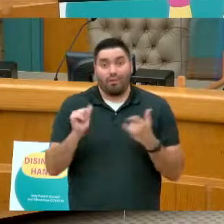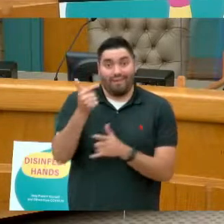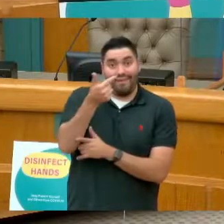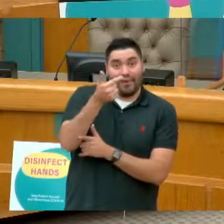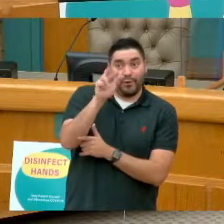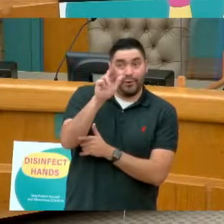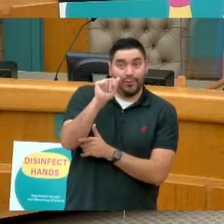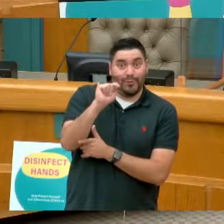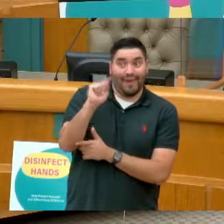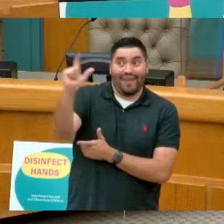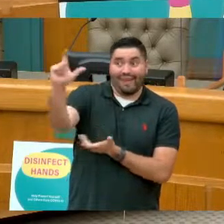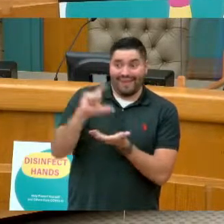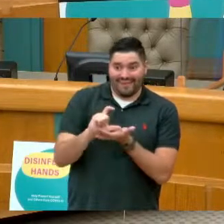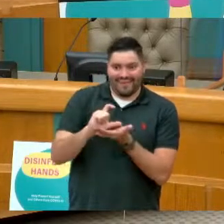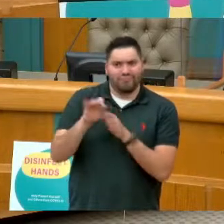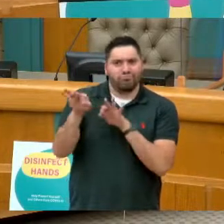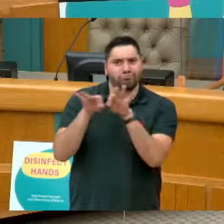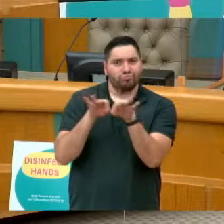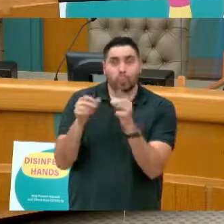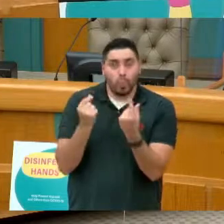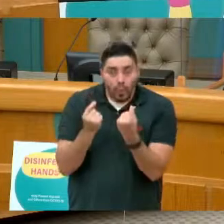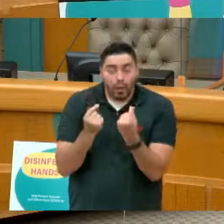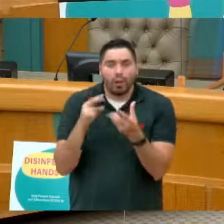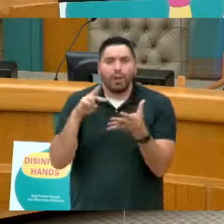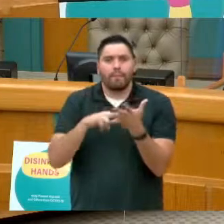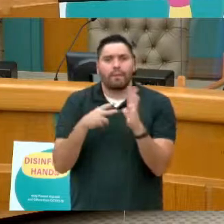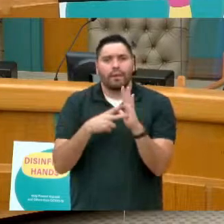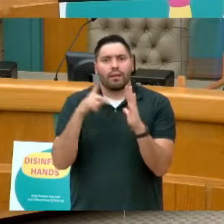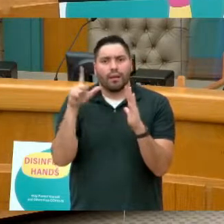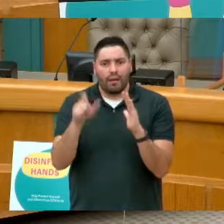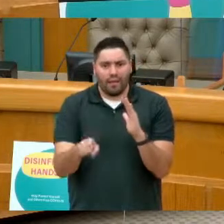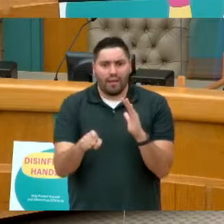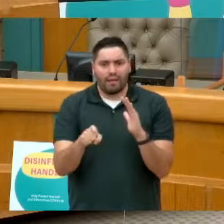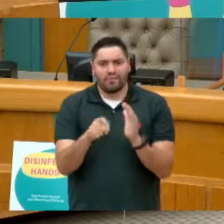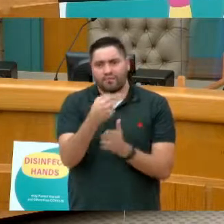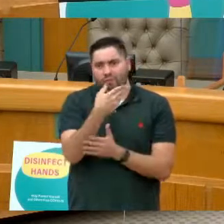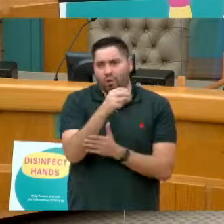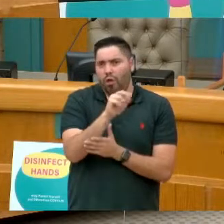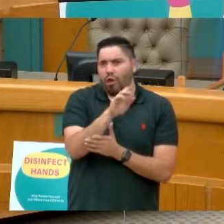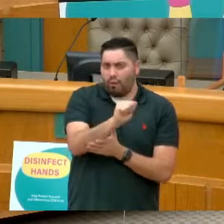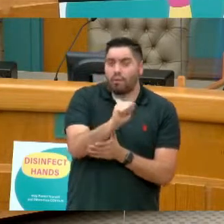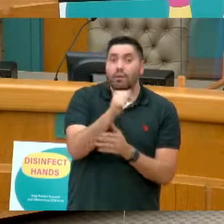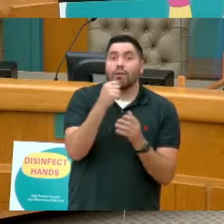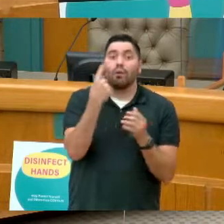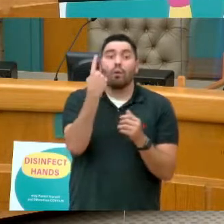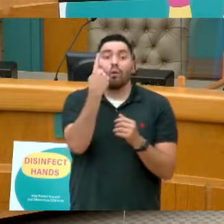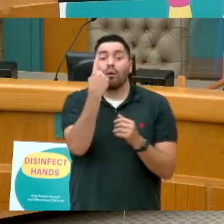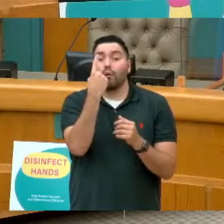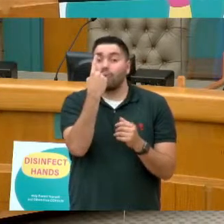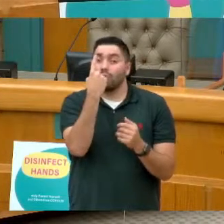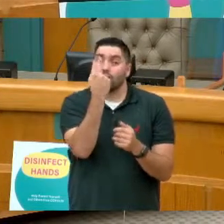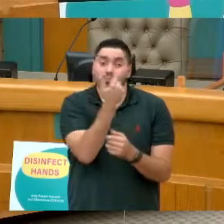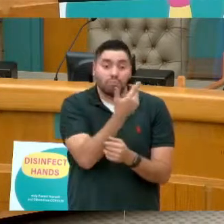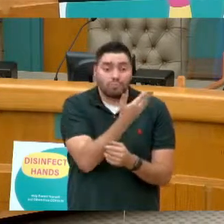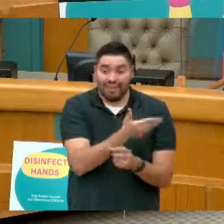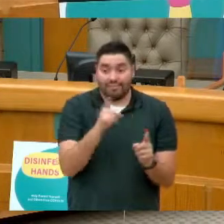of public health messaging around reducing the spread of COVID-19 while we're in our safe